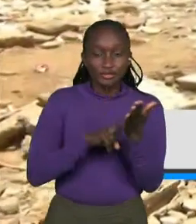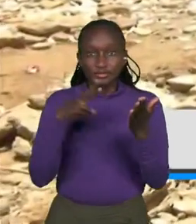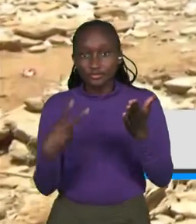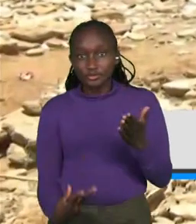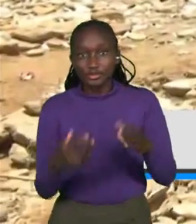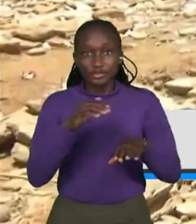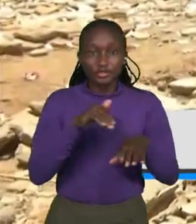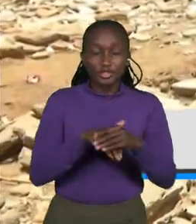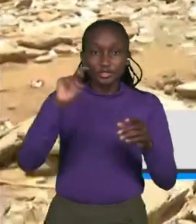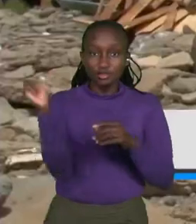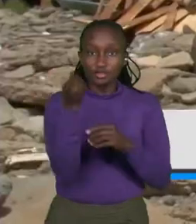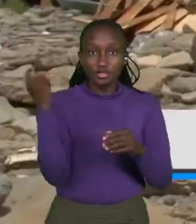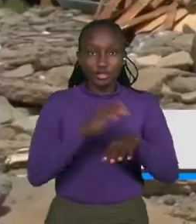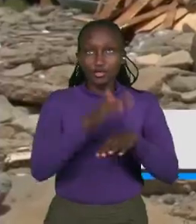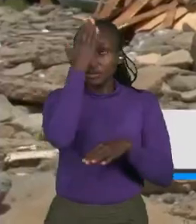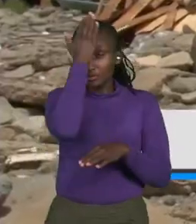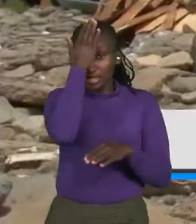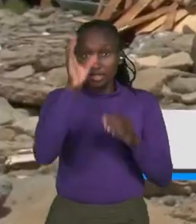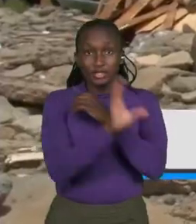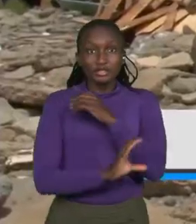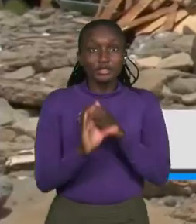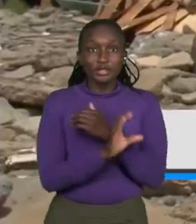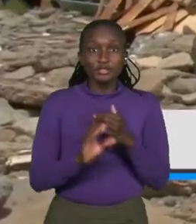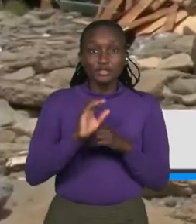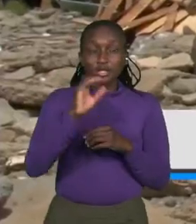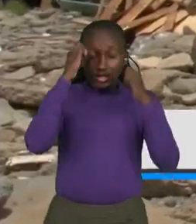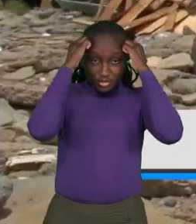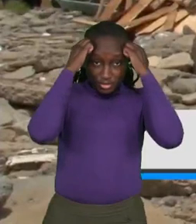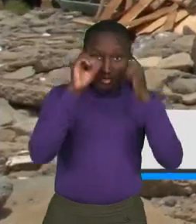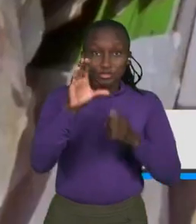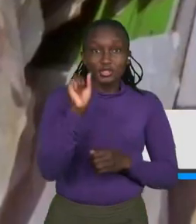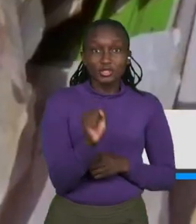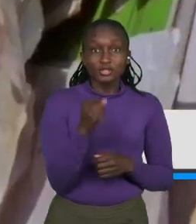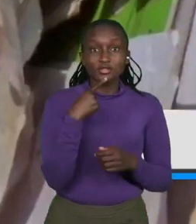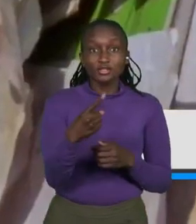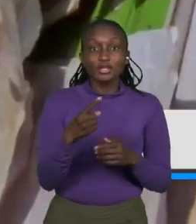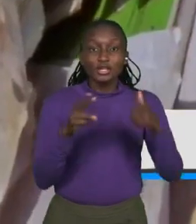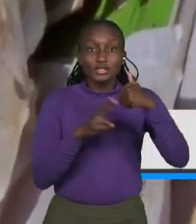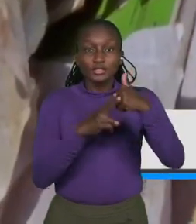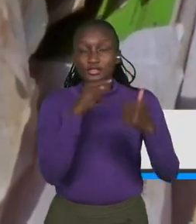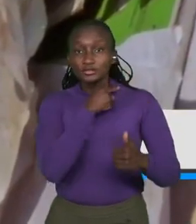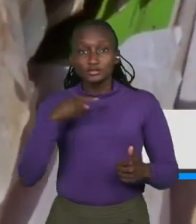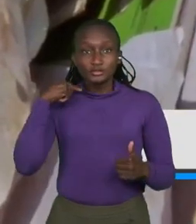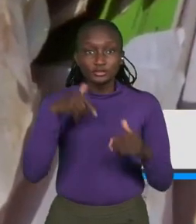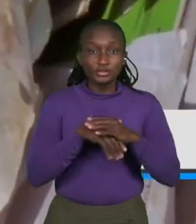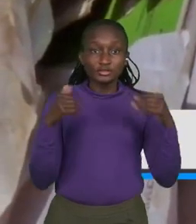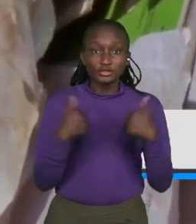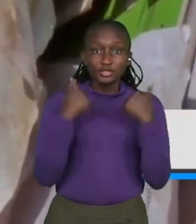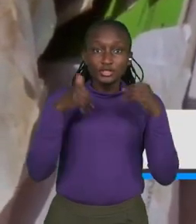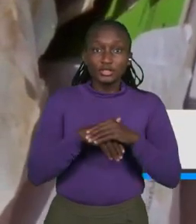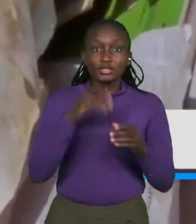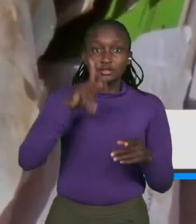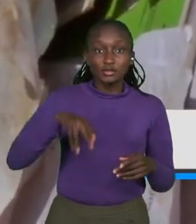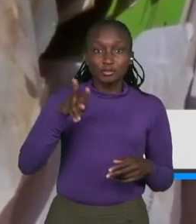Nairobi, on Monday, September 23rd. The country's Education Cabinet Secretary George Magoha said seven had been killed in the incident at